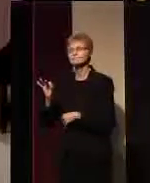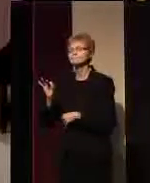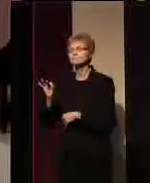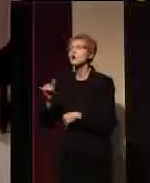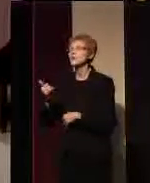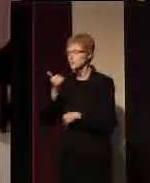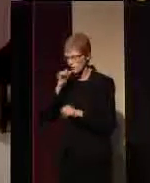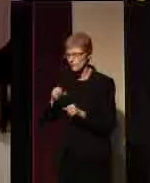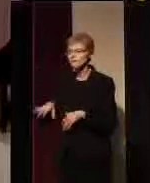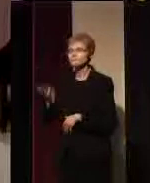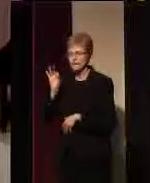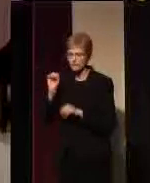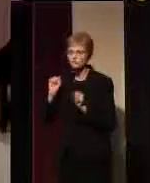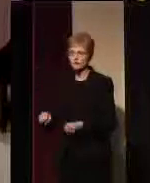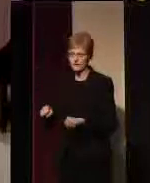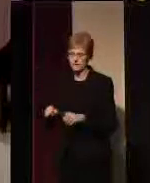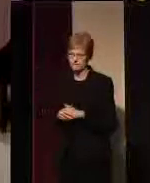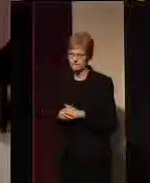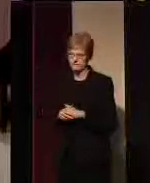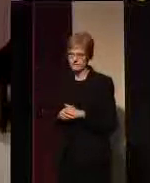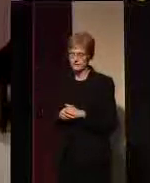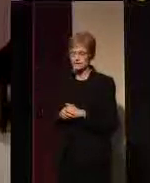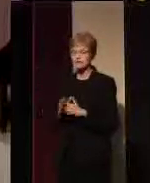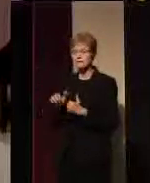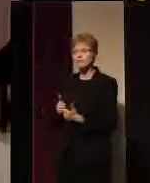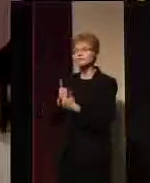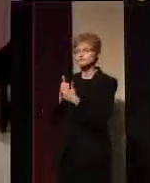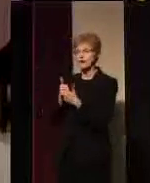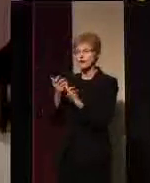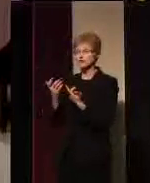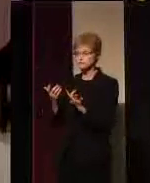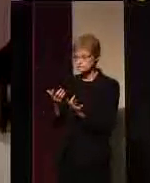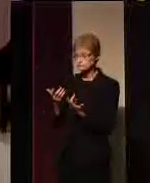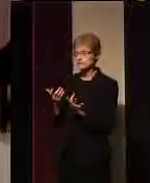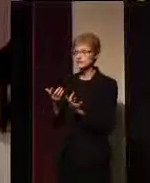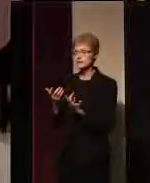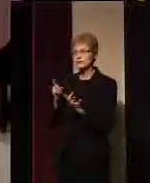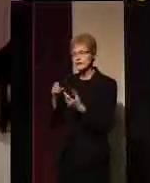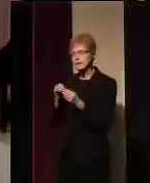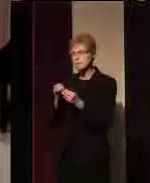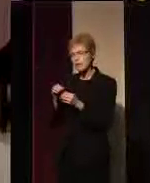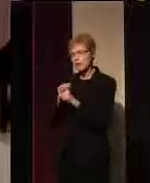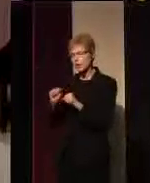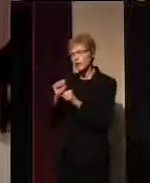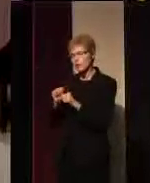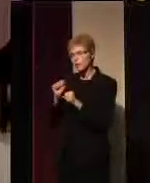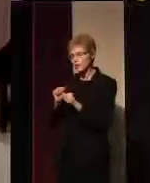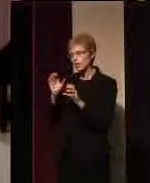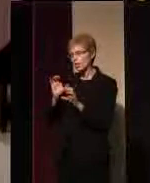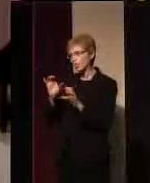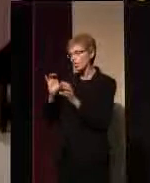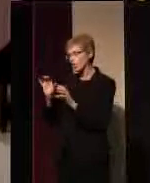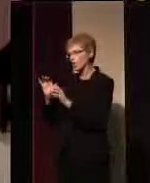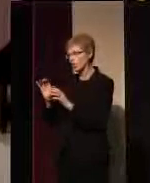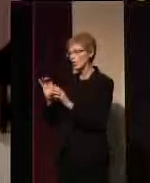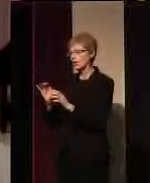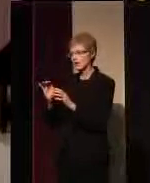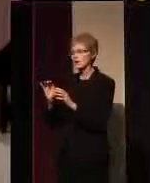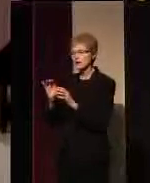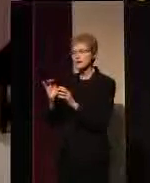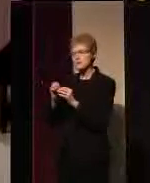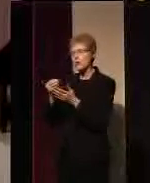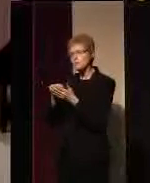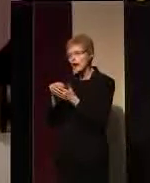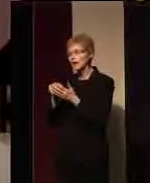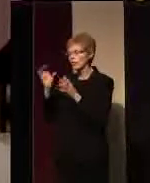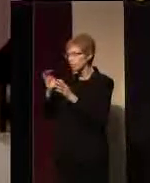I do think that the challenge is that it frankly takes a lot more legwork I do think it may cost more administratively.